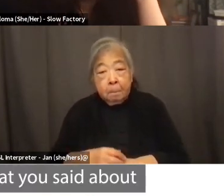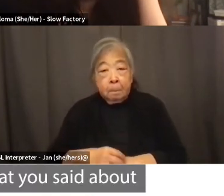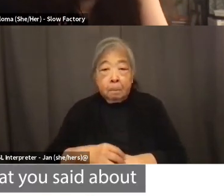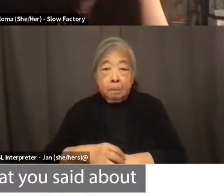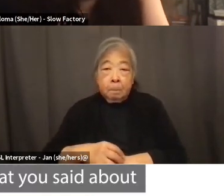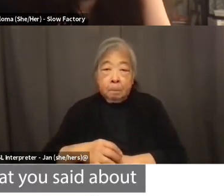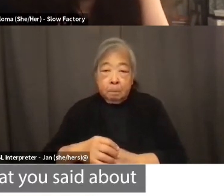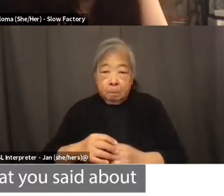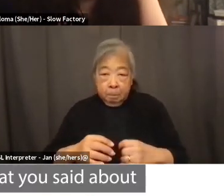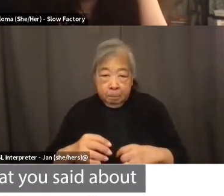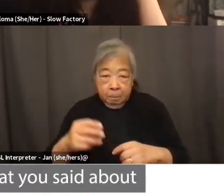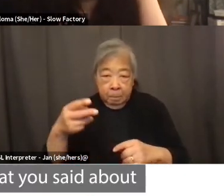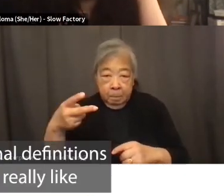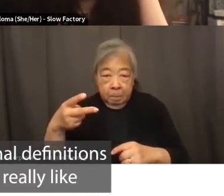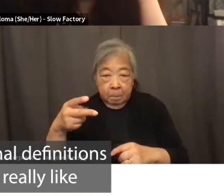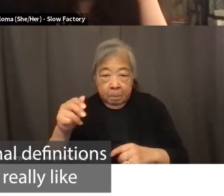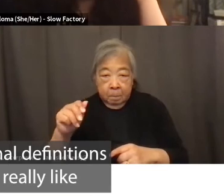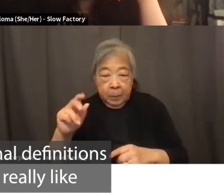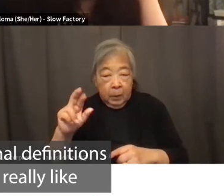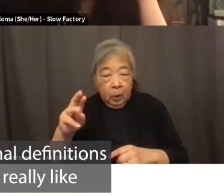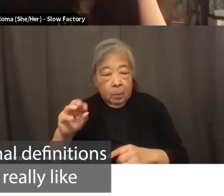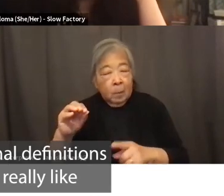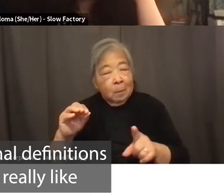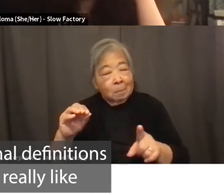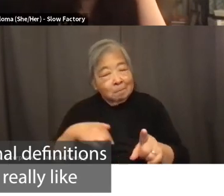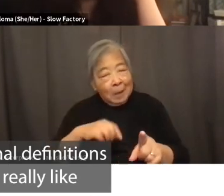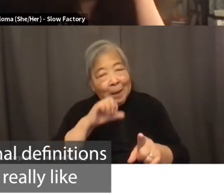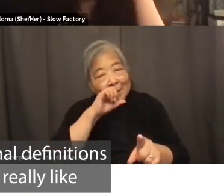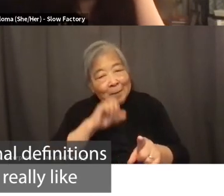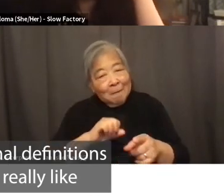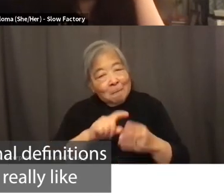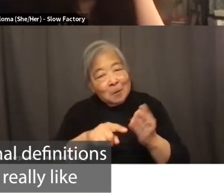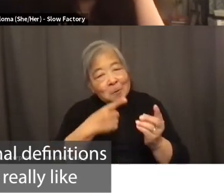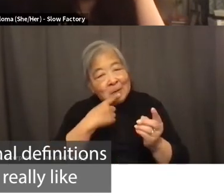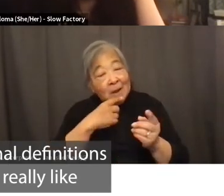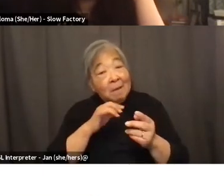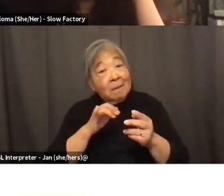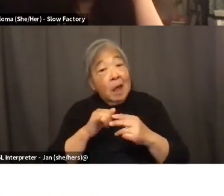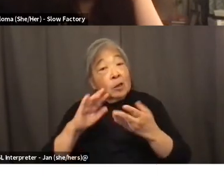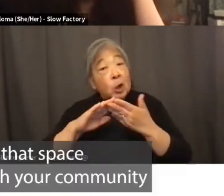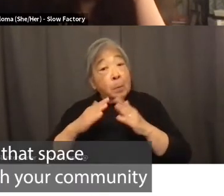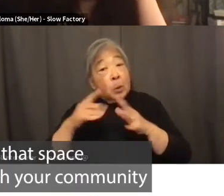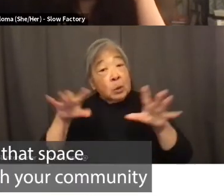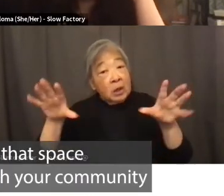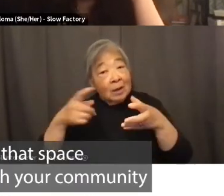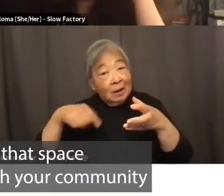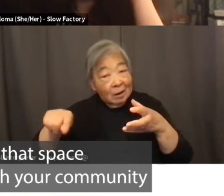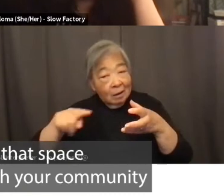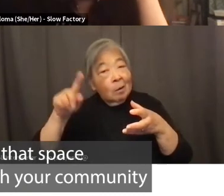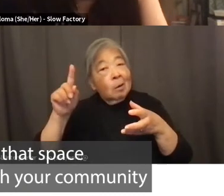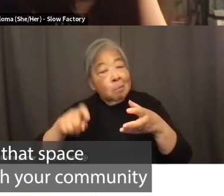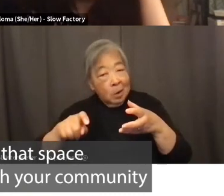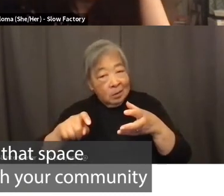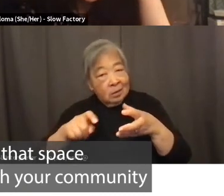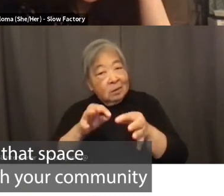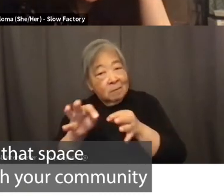I love that too, what you said about like communal definitions and really like honoring that space